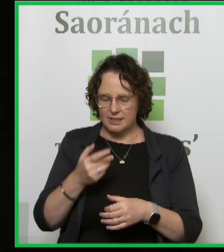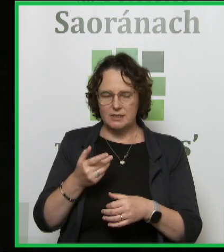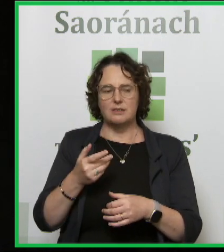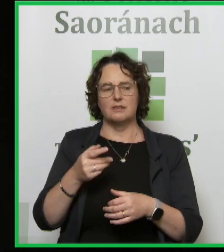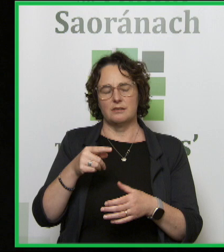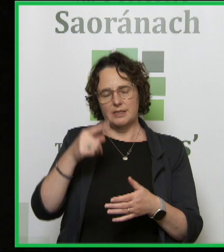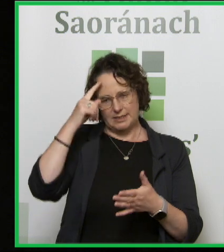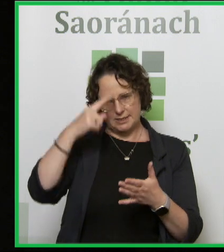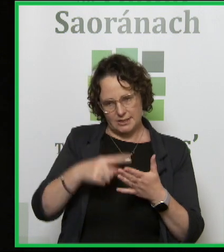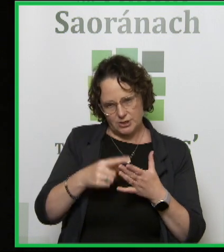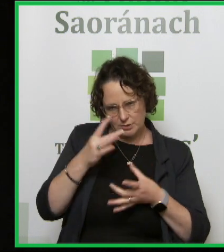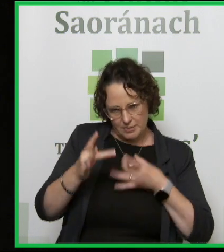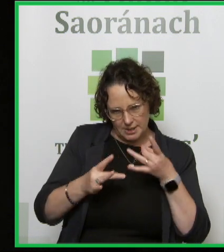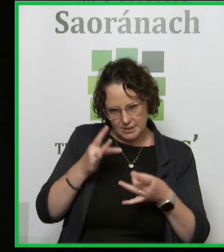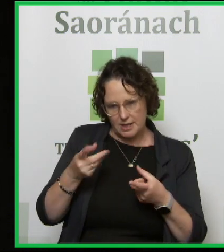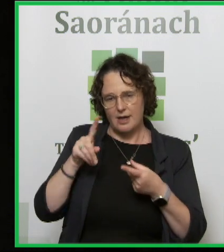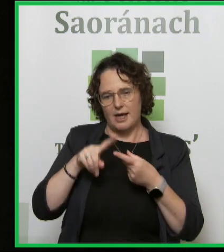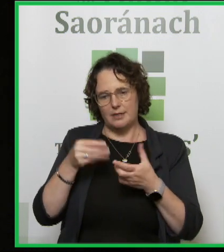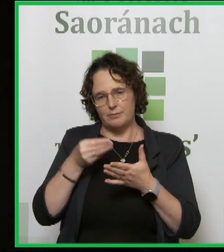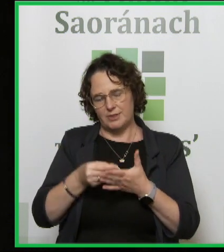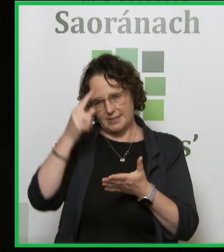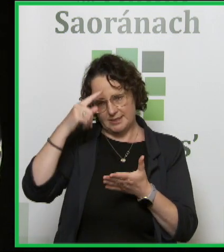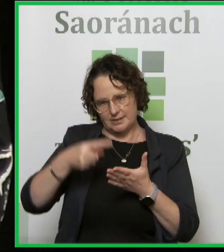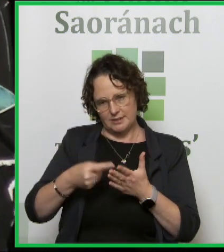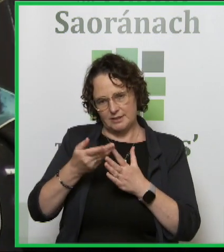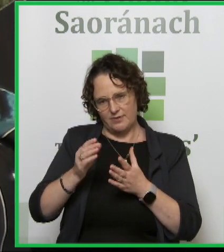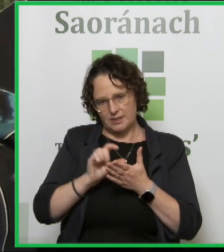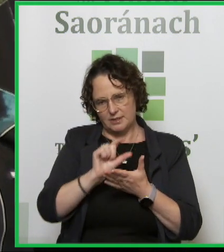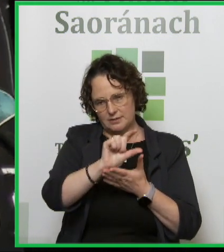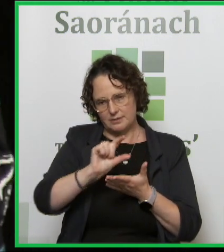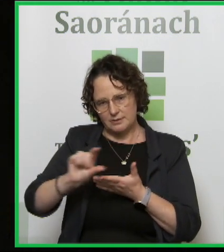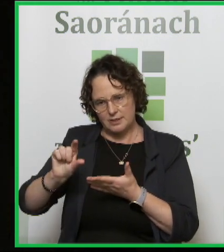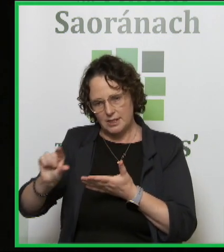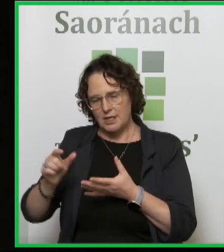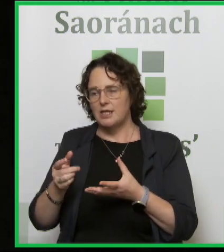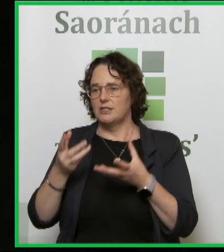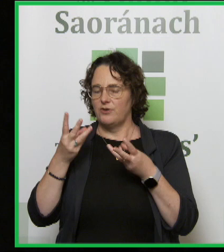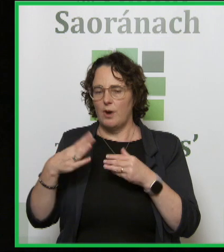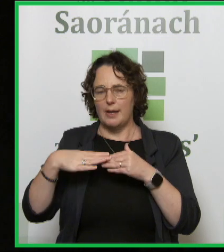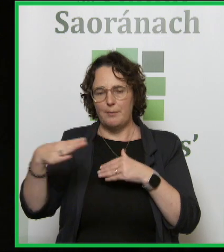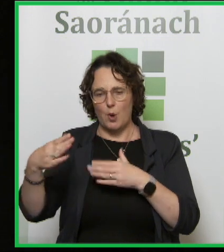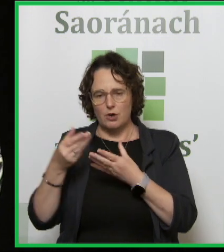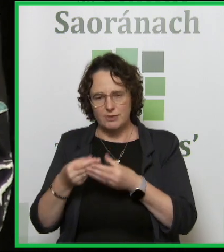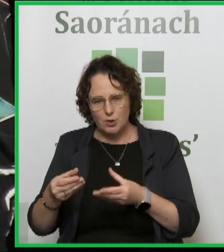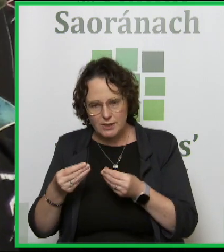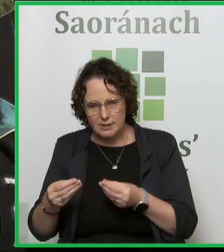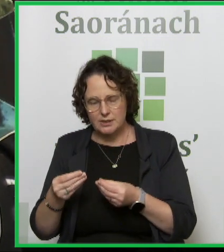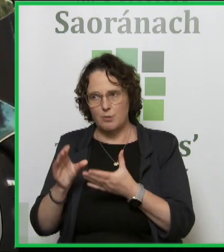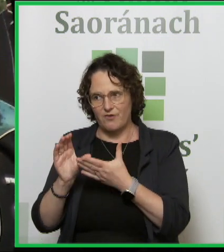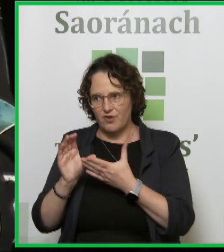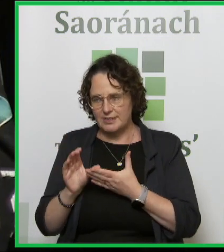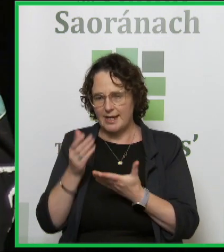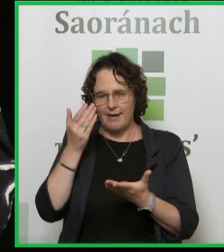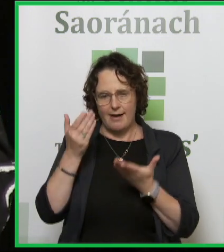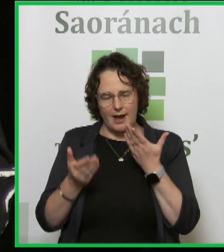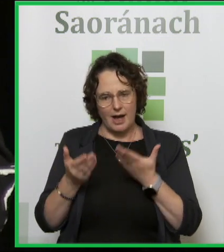gets allocated. So when you look about wanting more resources, how are those resources going to be allocated? And that's